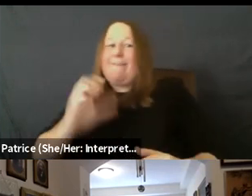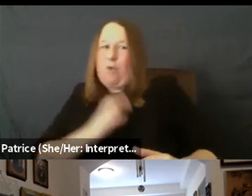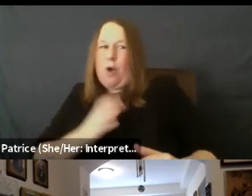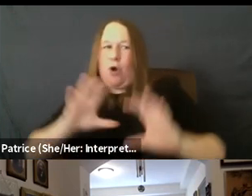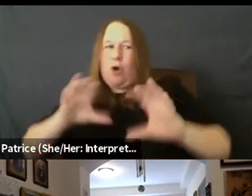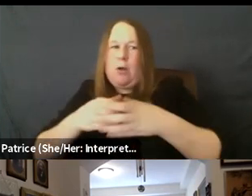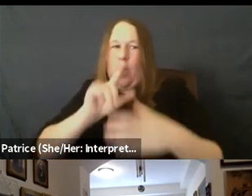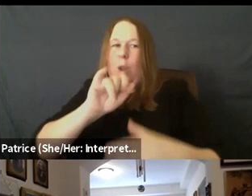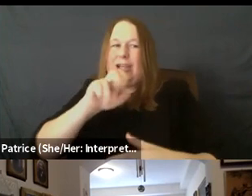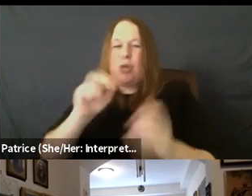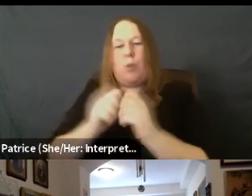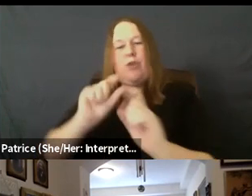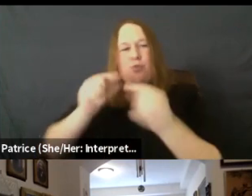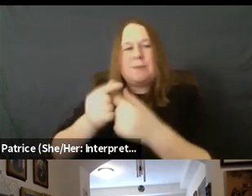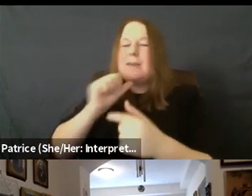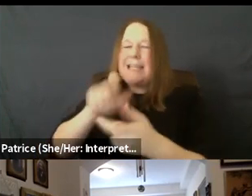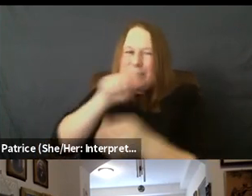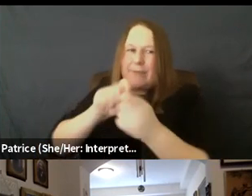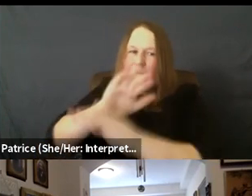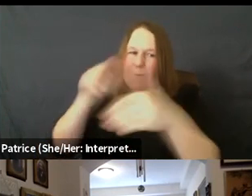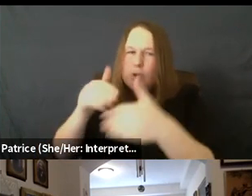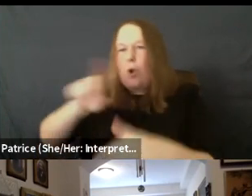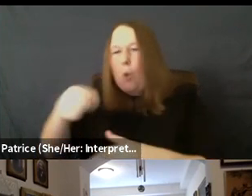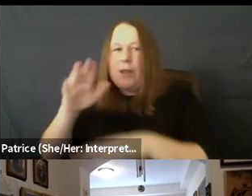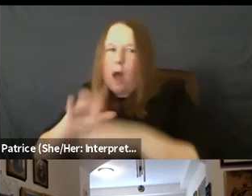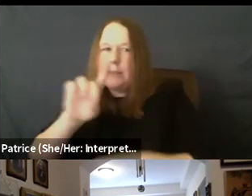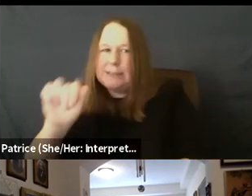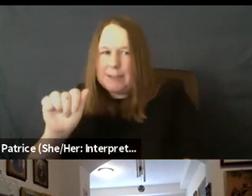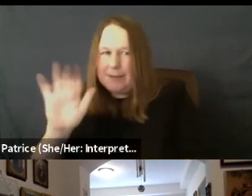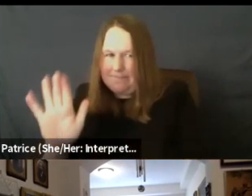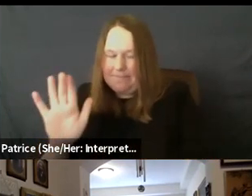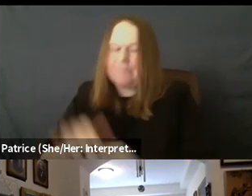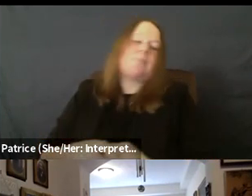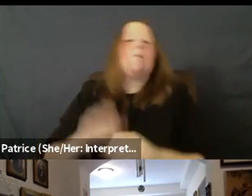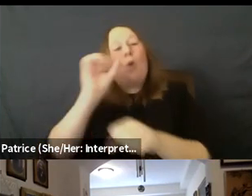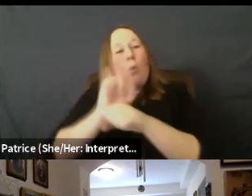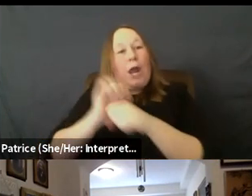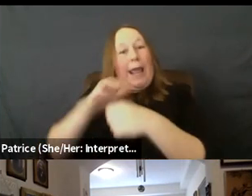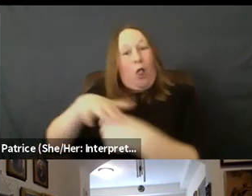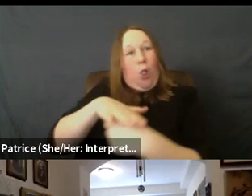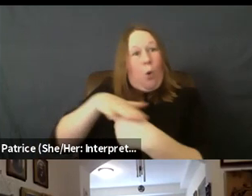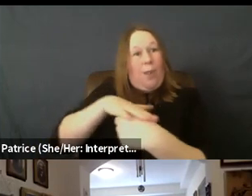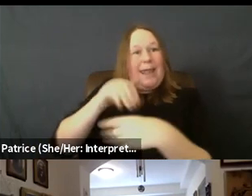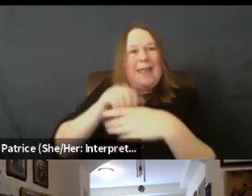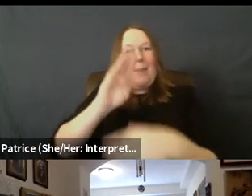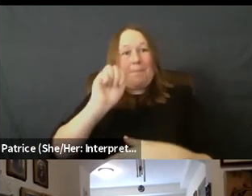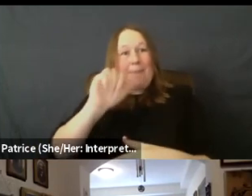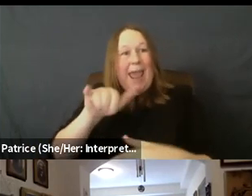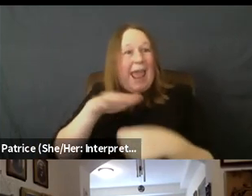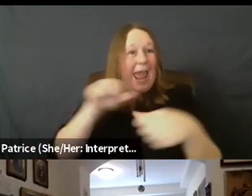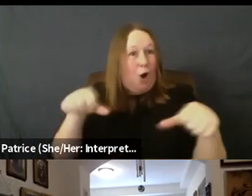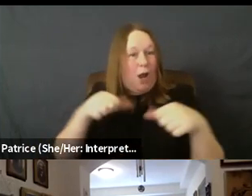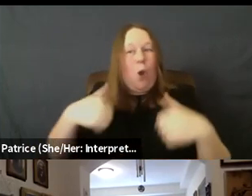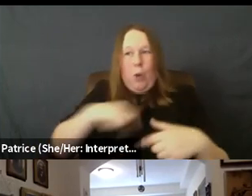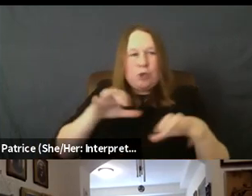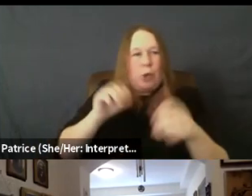with groups that were not specifically focusing on disability. So, you know, working locally in the Bay Area, we were doing